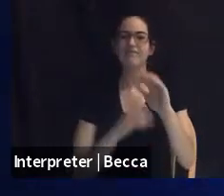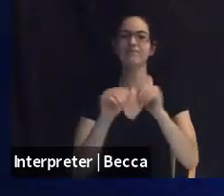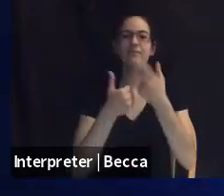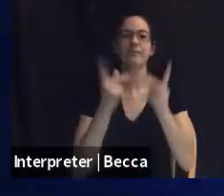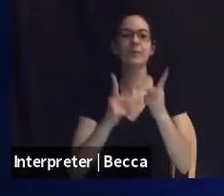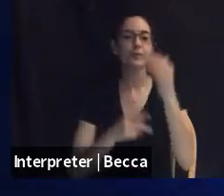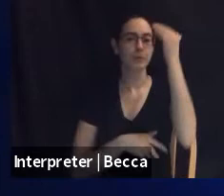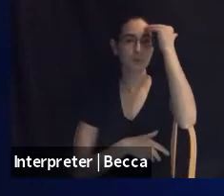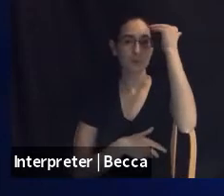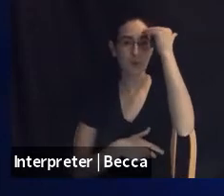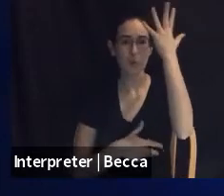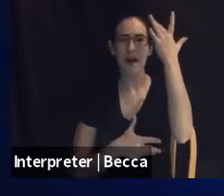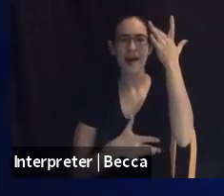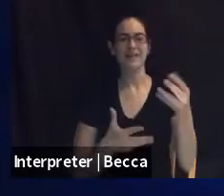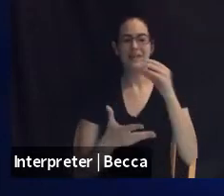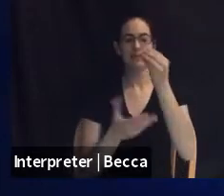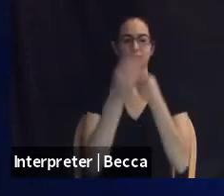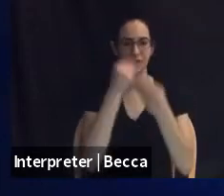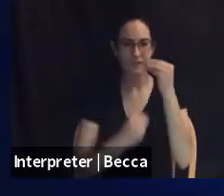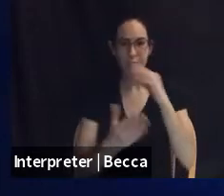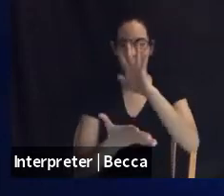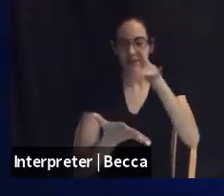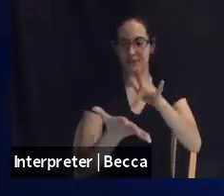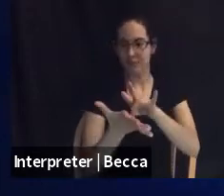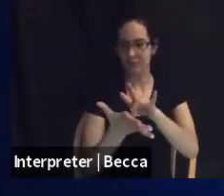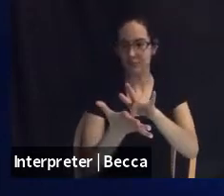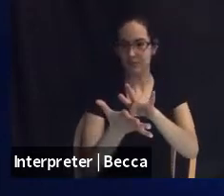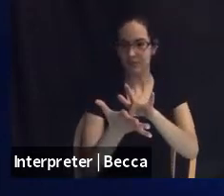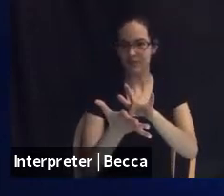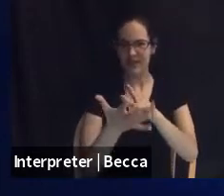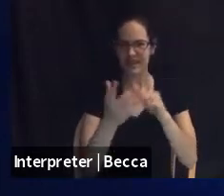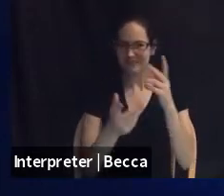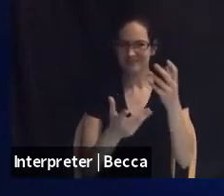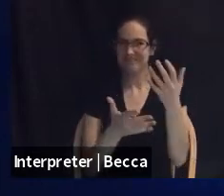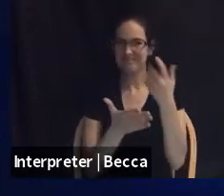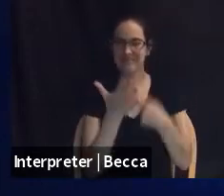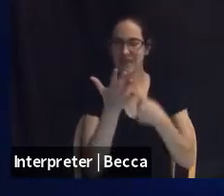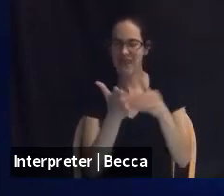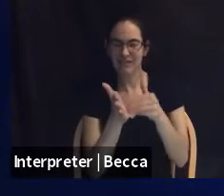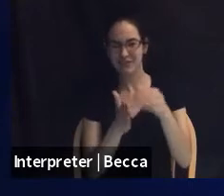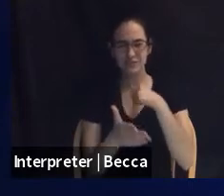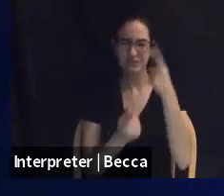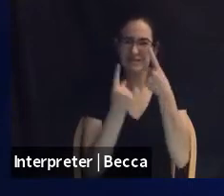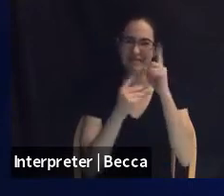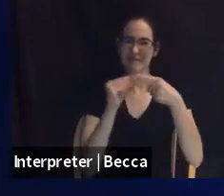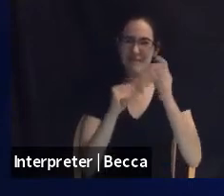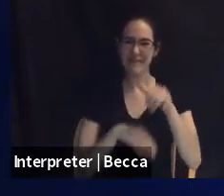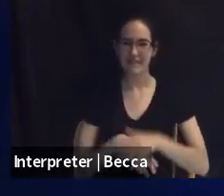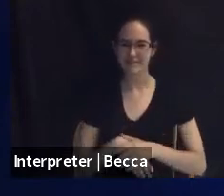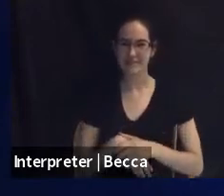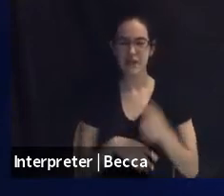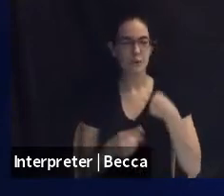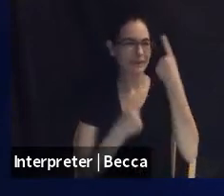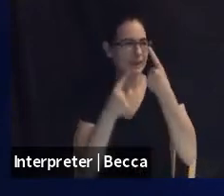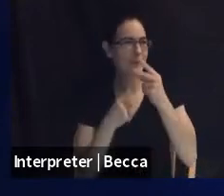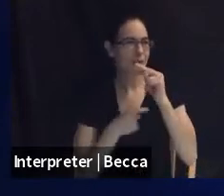was food in the middle of all of it. That's something you don't think about with local church. You think of whatever the news media says or